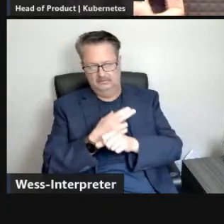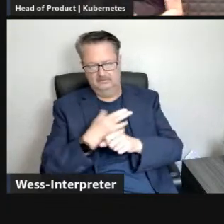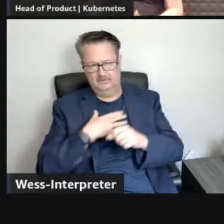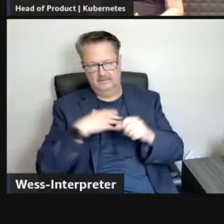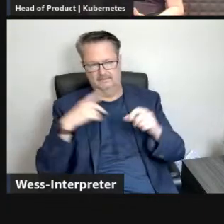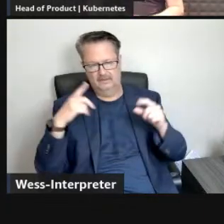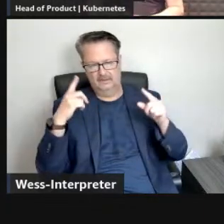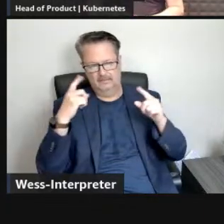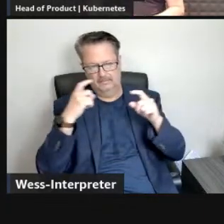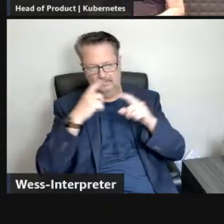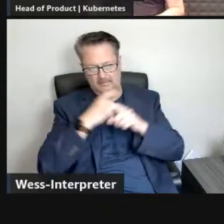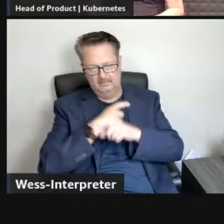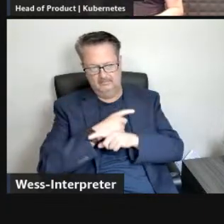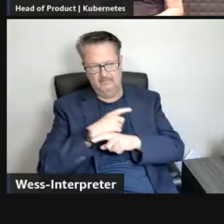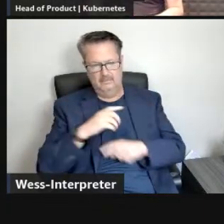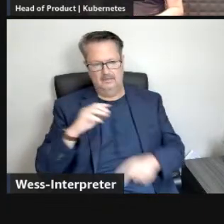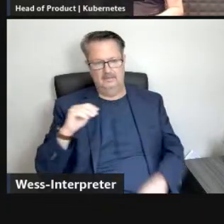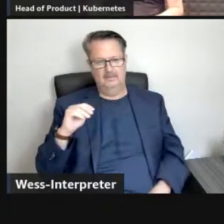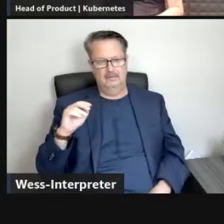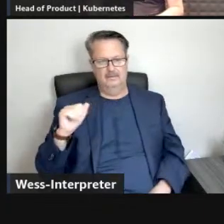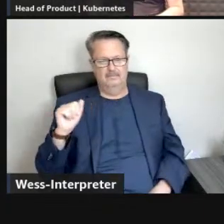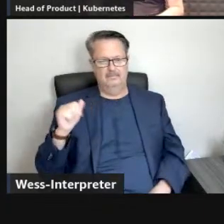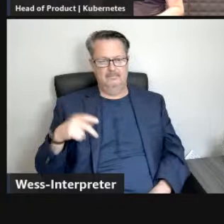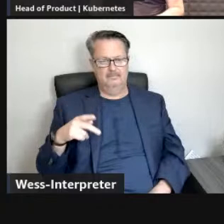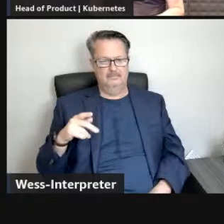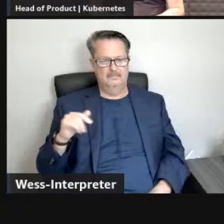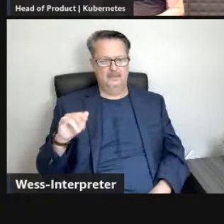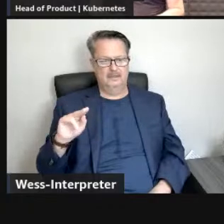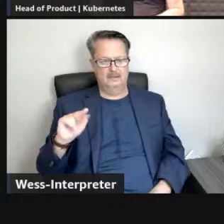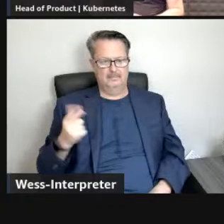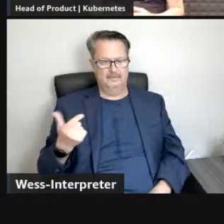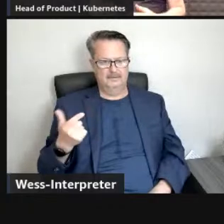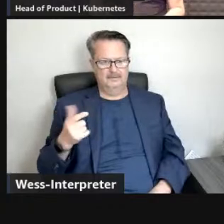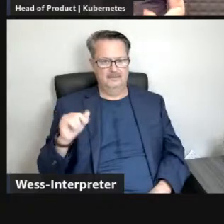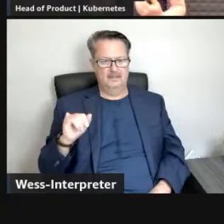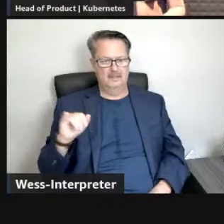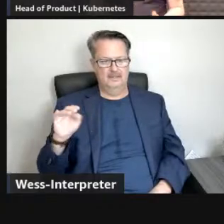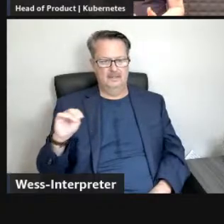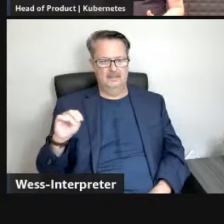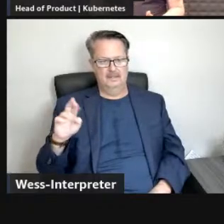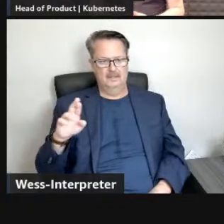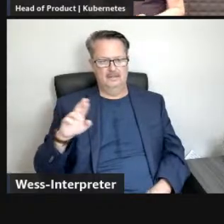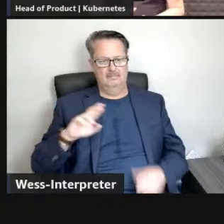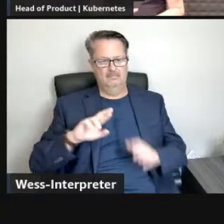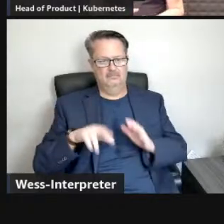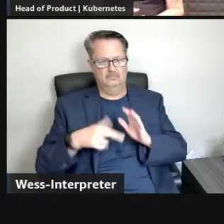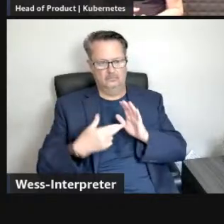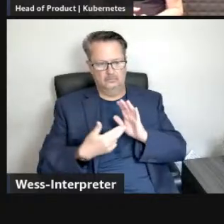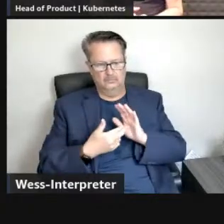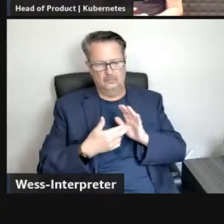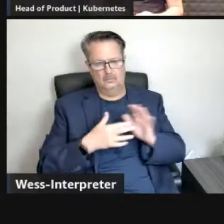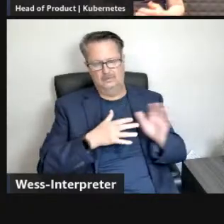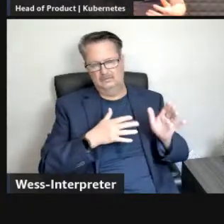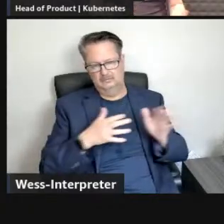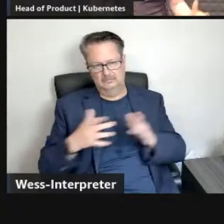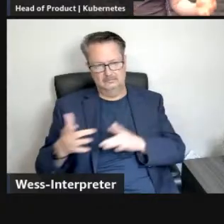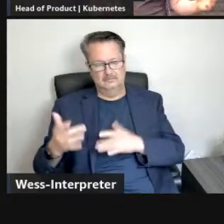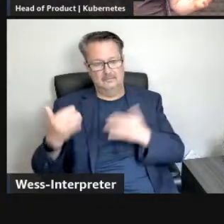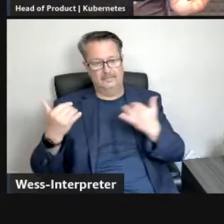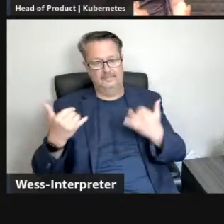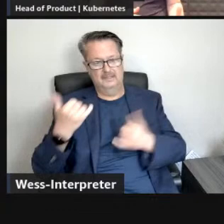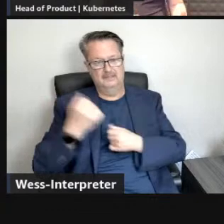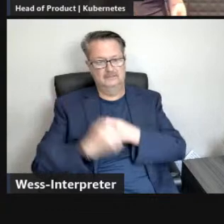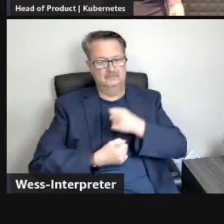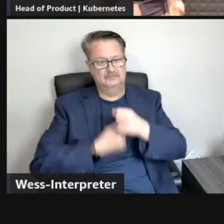around mapping those IAM roles down to the clusters. And so what we're doing this year on the roadmap is we're